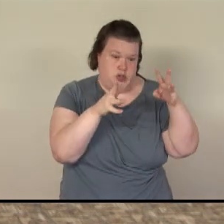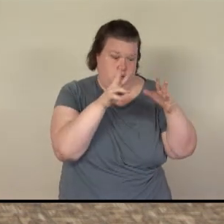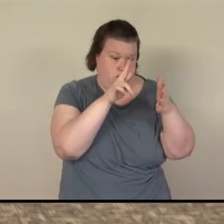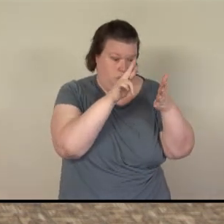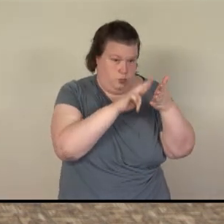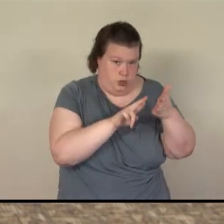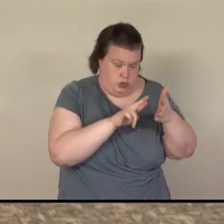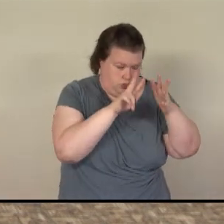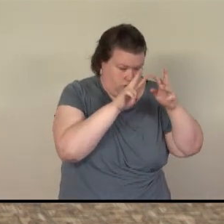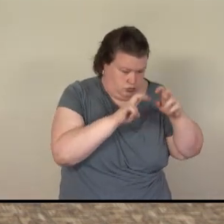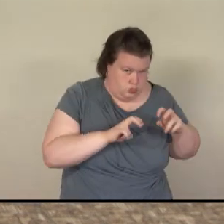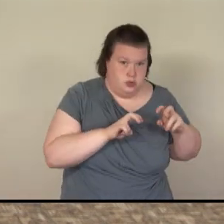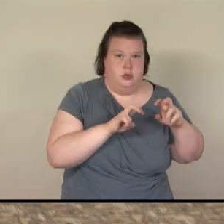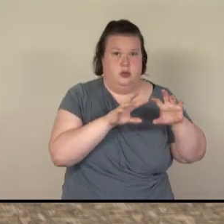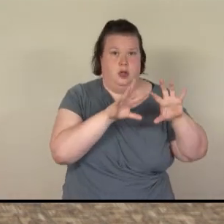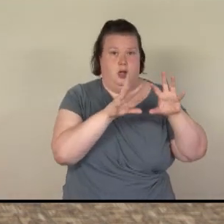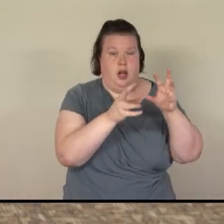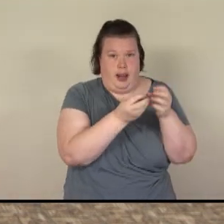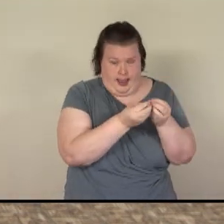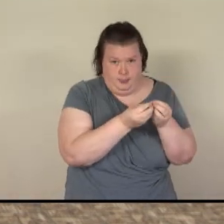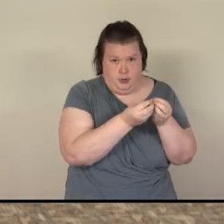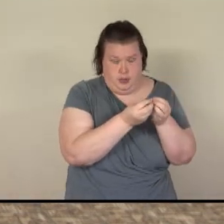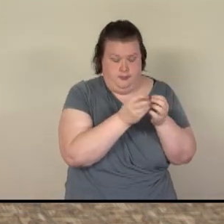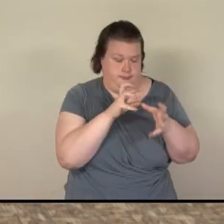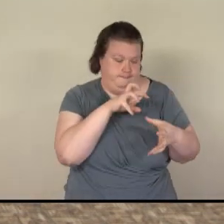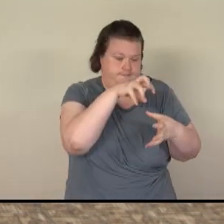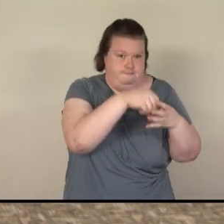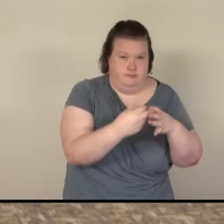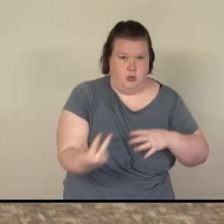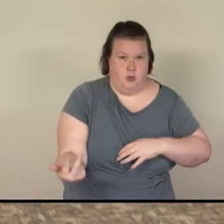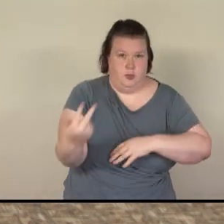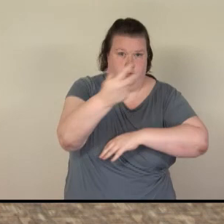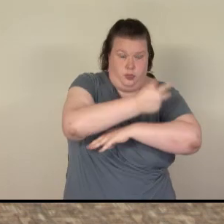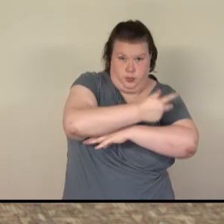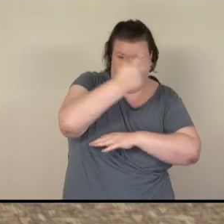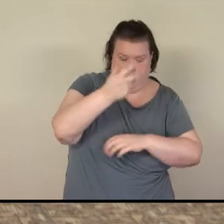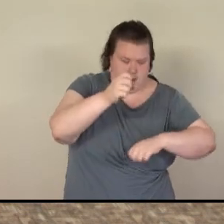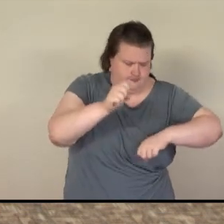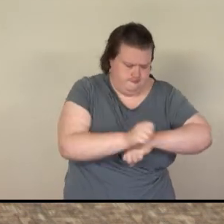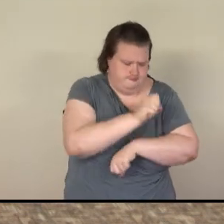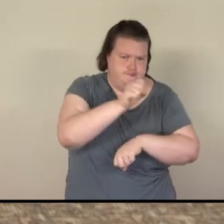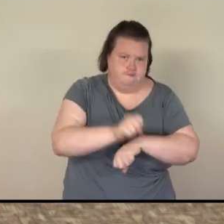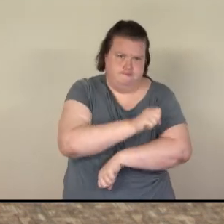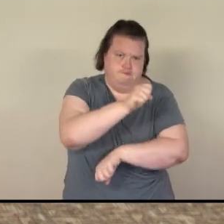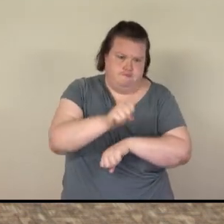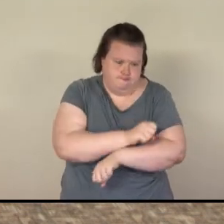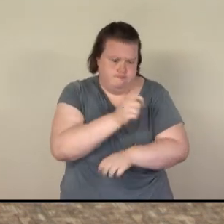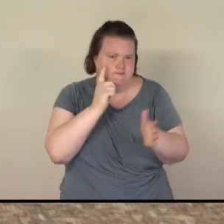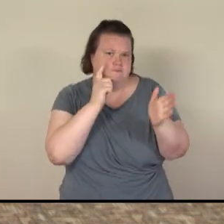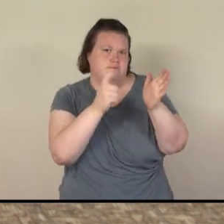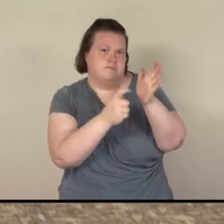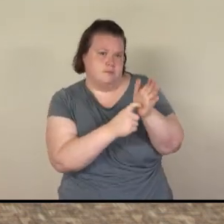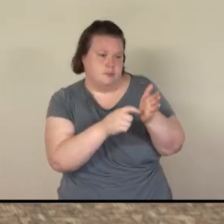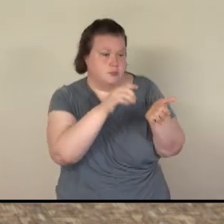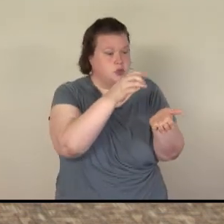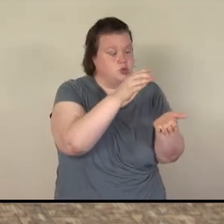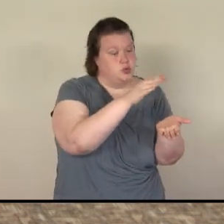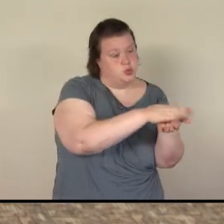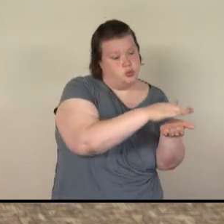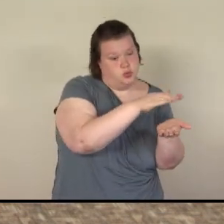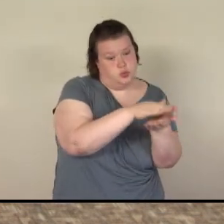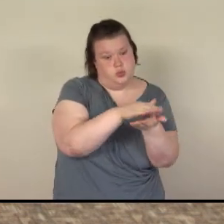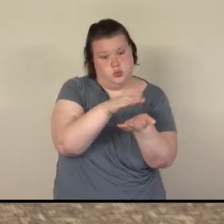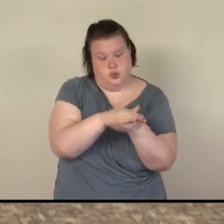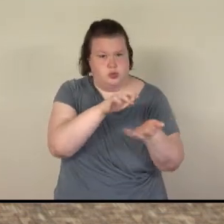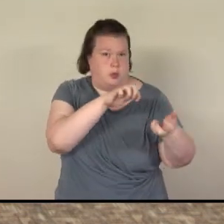embeds design thinking. During this 3-day workshop, students worked hard to identify problems that affect schools and their peers.